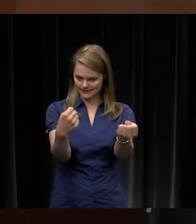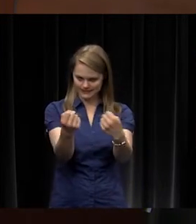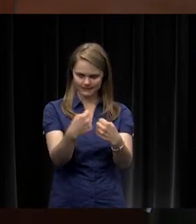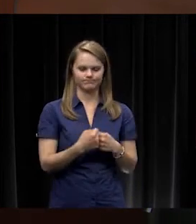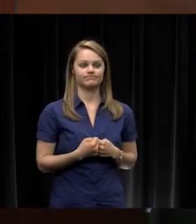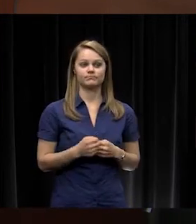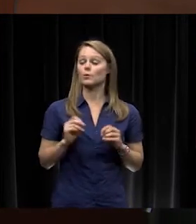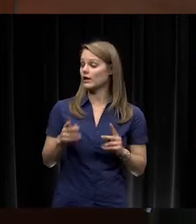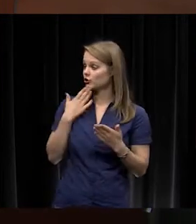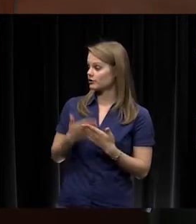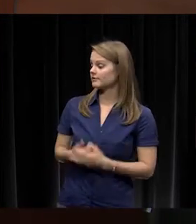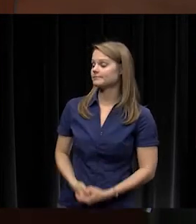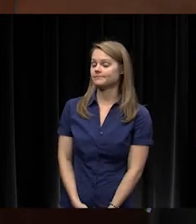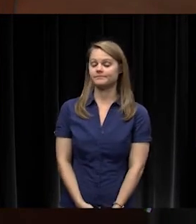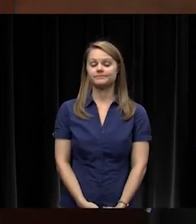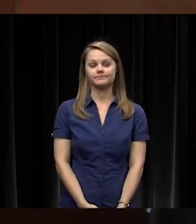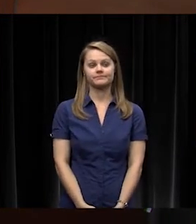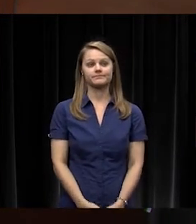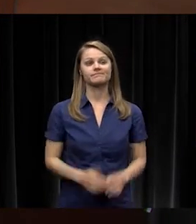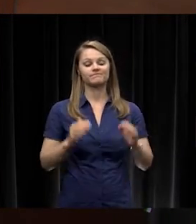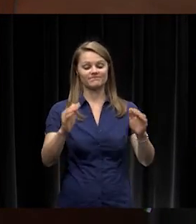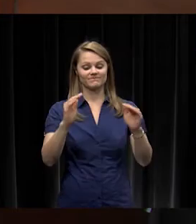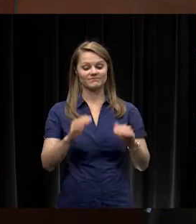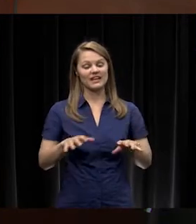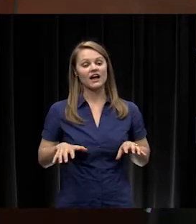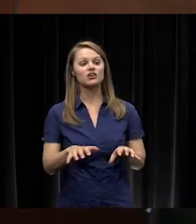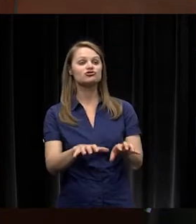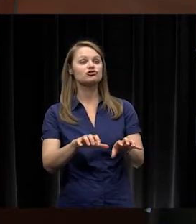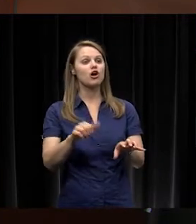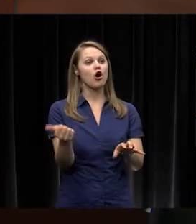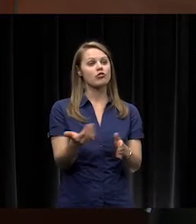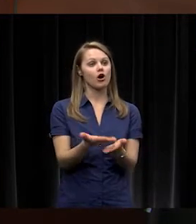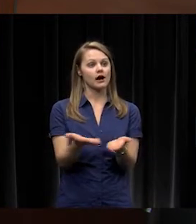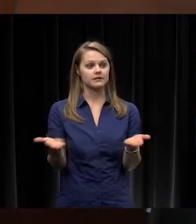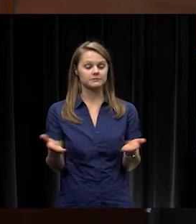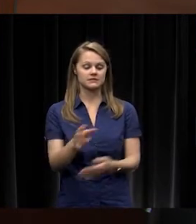good. All right, action and other items. 7.01,